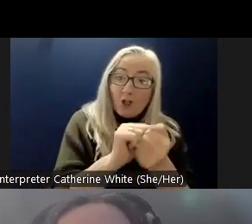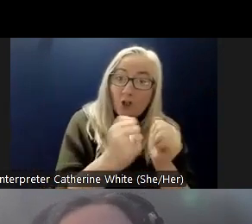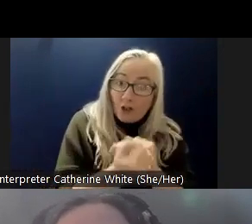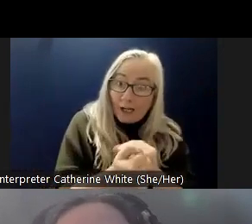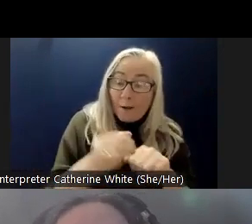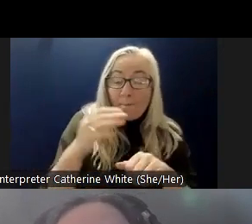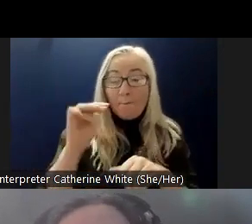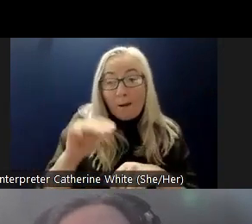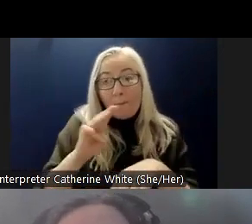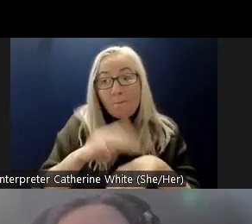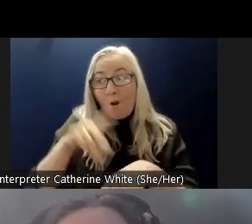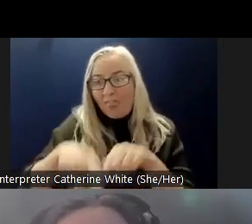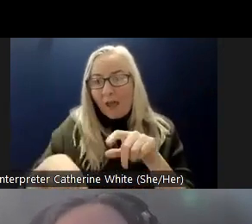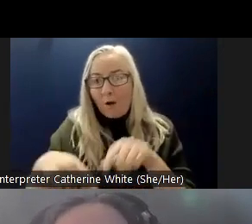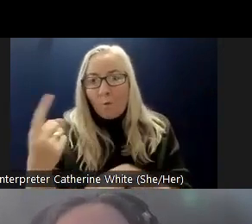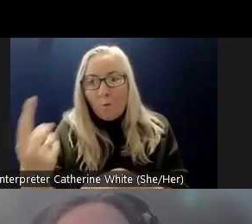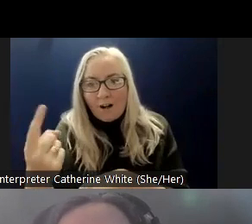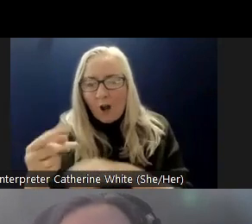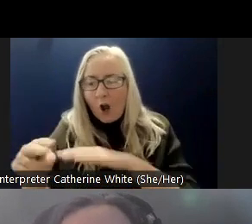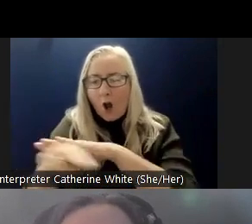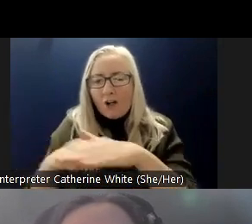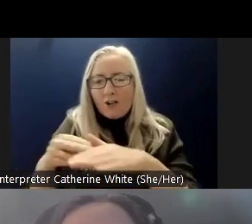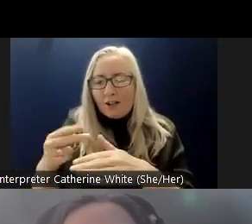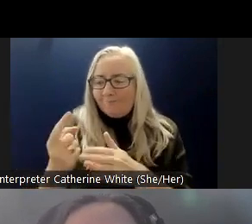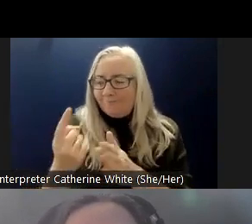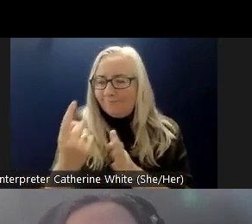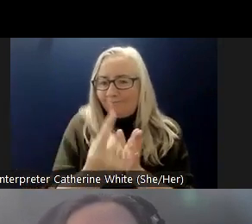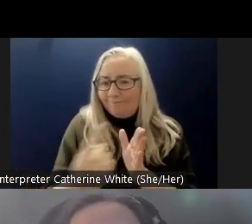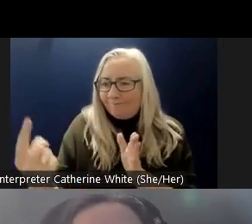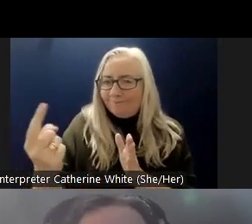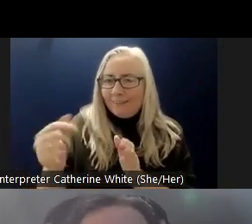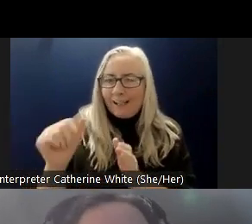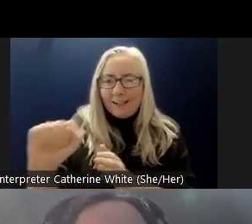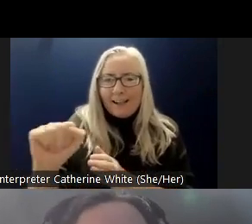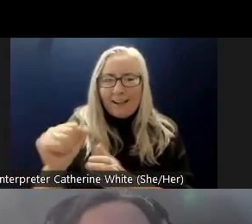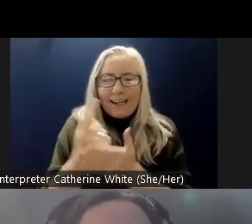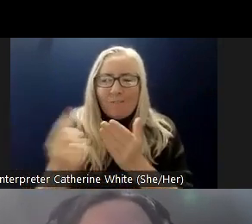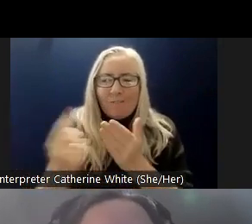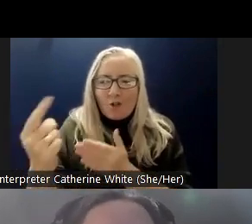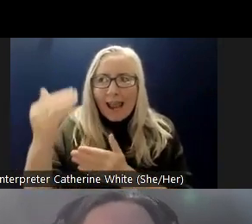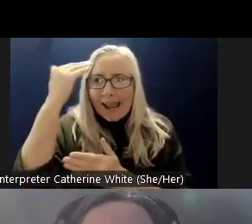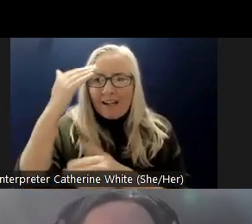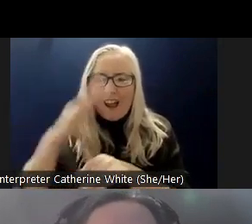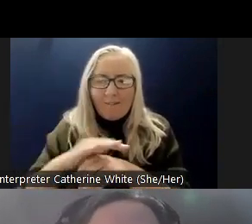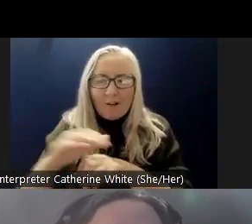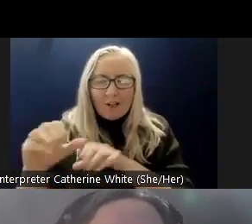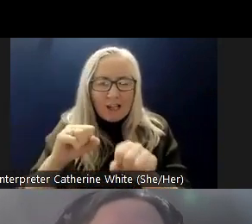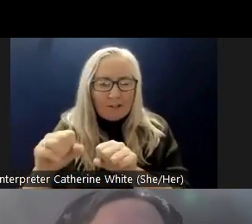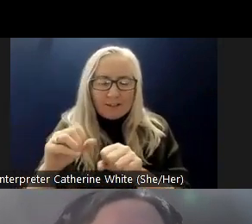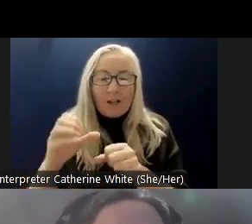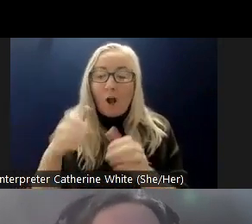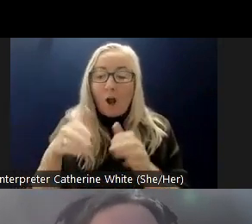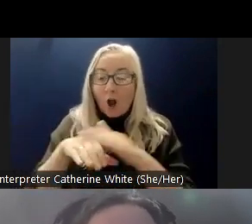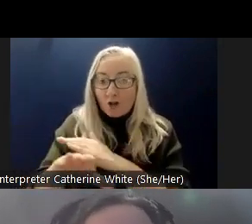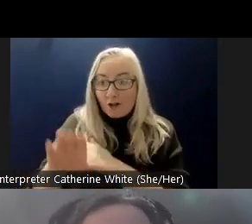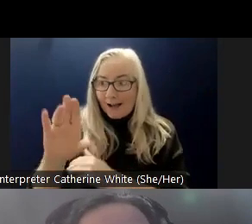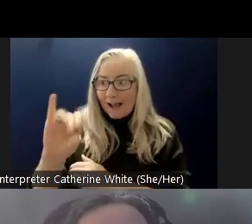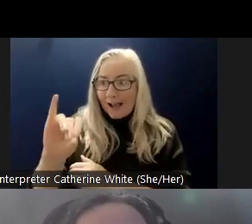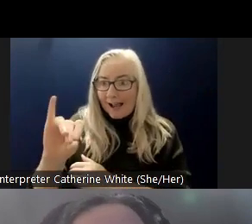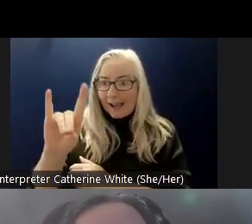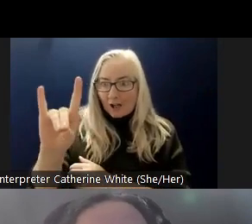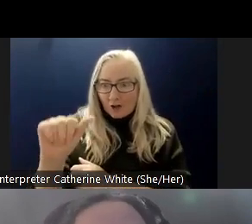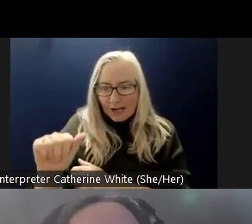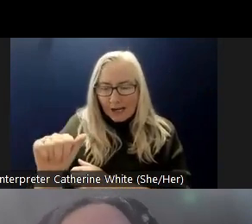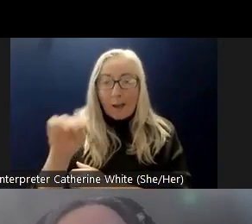one thing under an individual head of service or equivalent level under the IHAs. They may incorporate